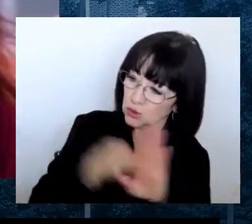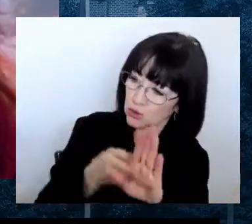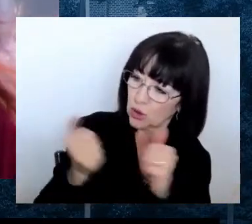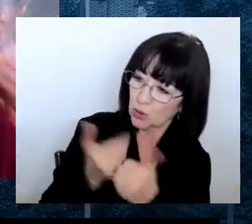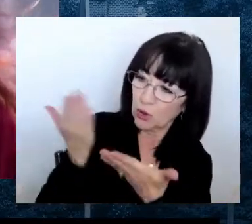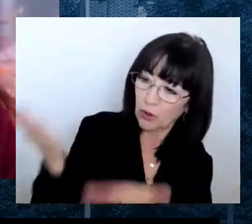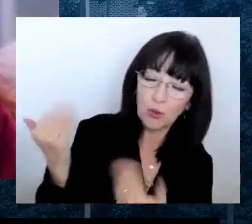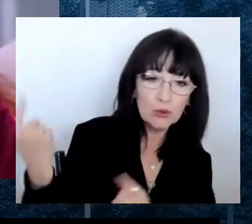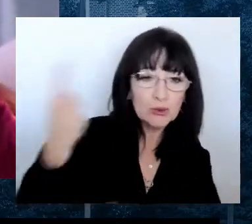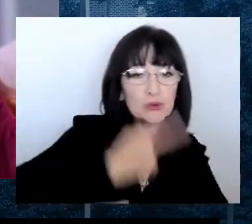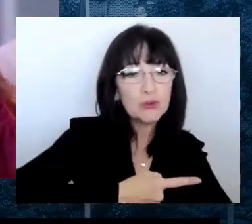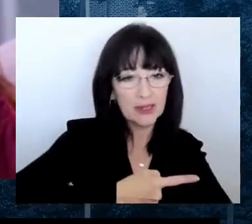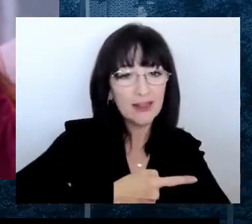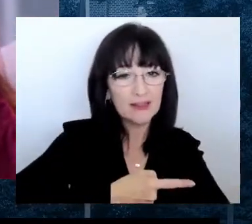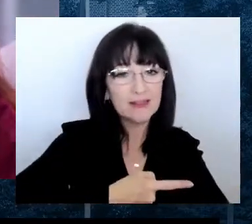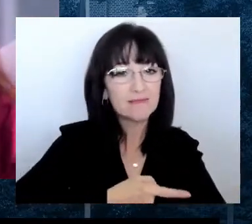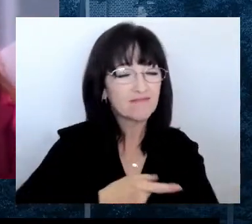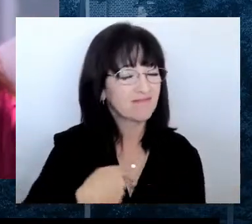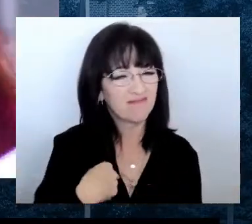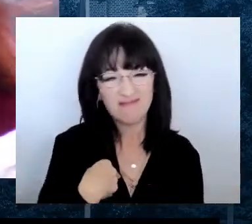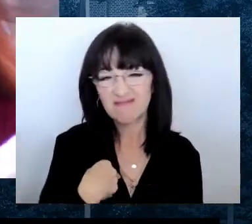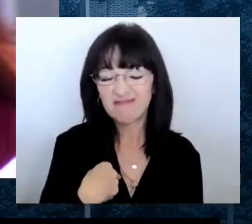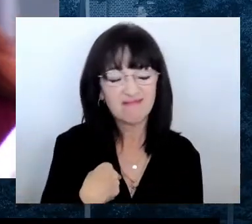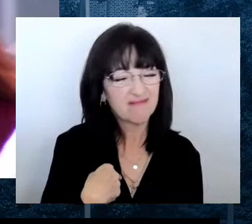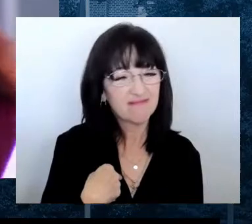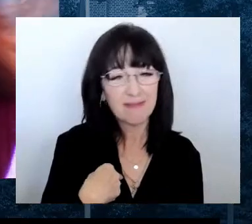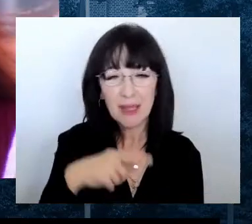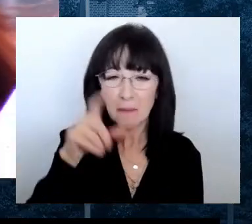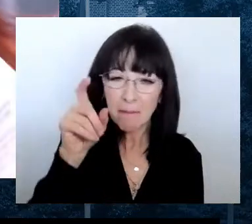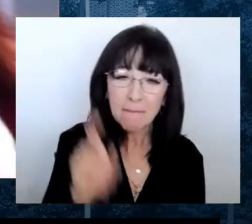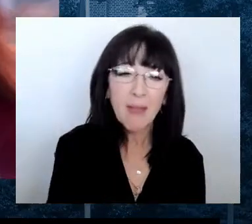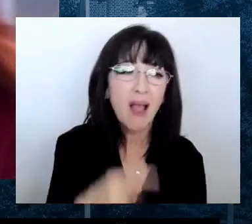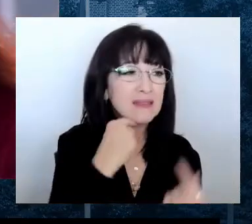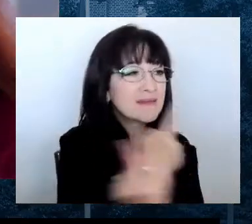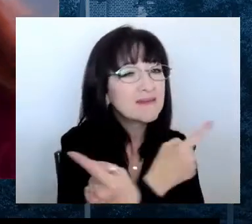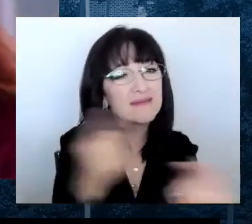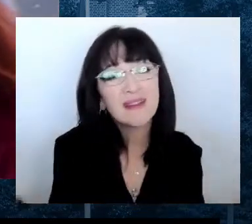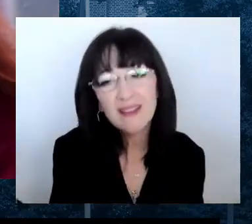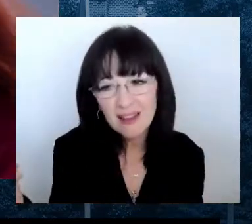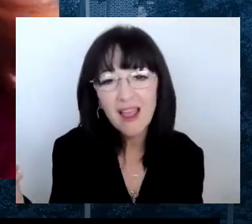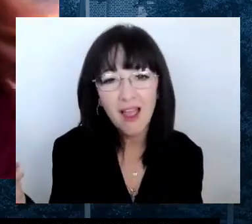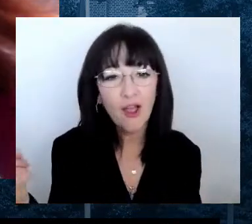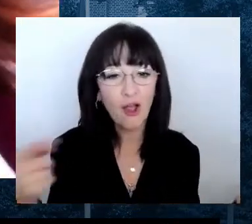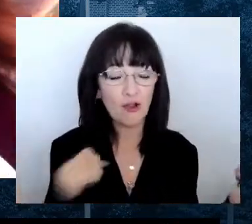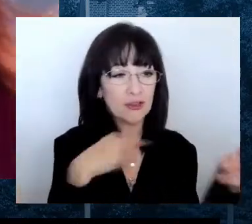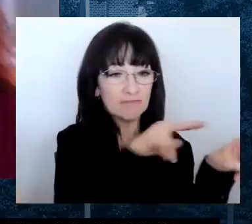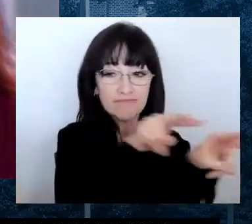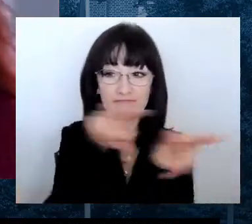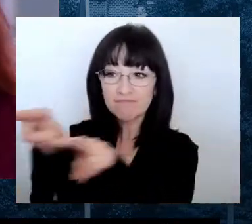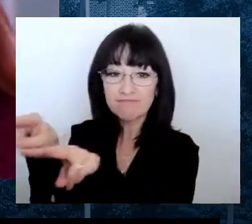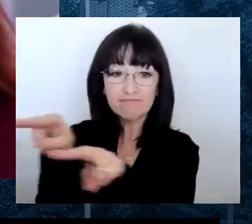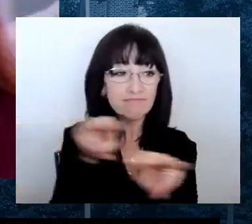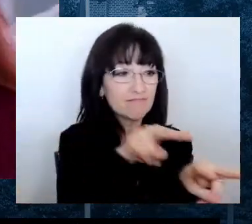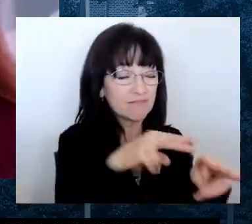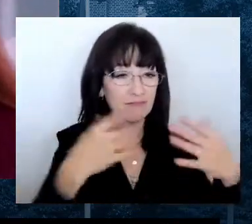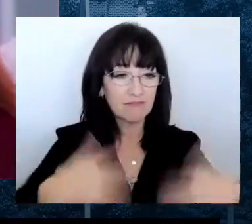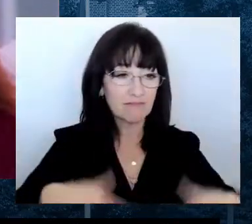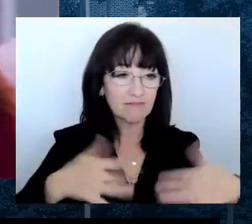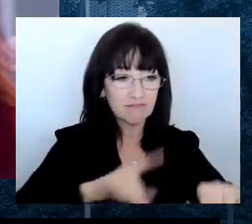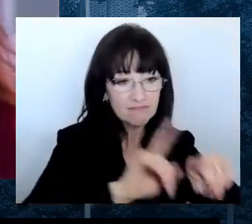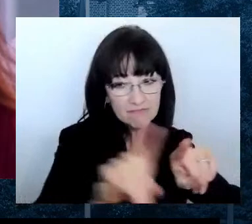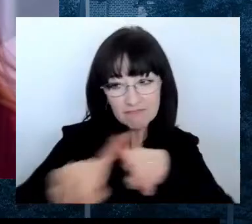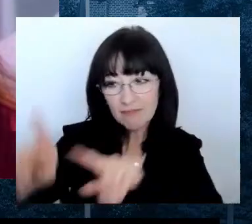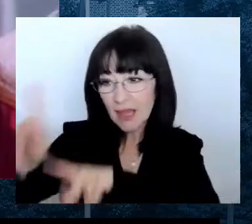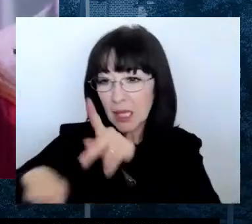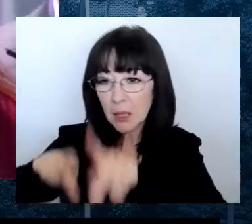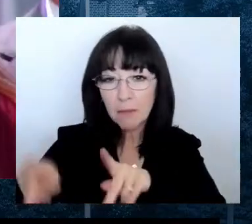today. I have to say also, as I look out here at the audience, we have, Governor, a weave of individuals. We have our unions, we have